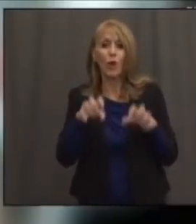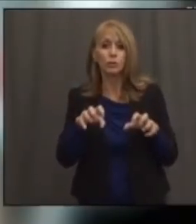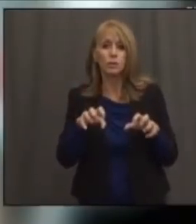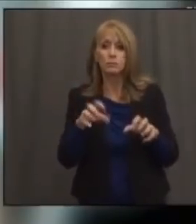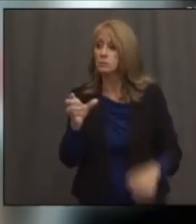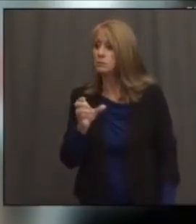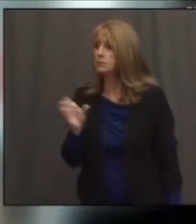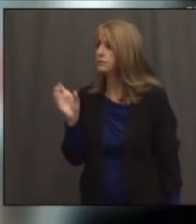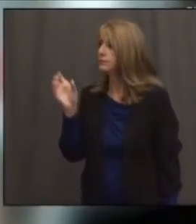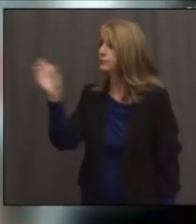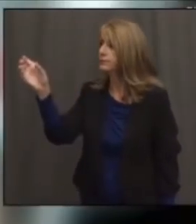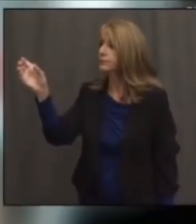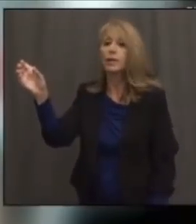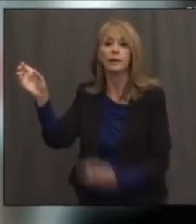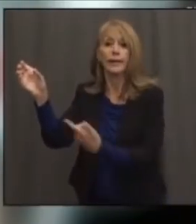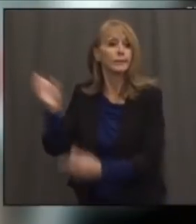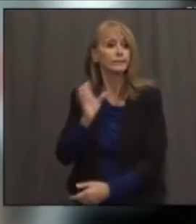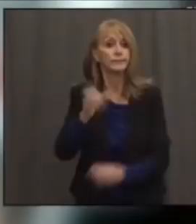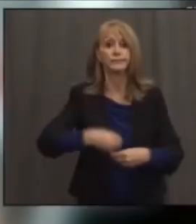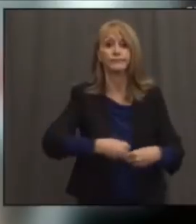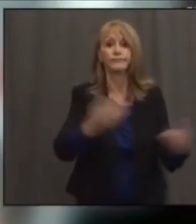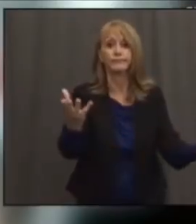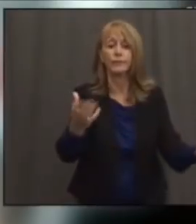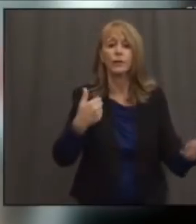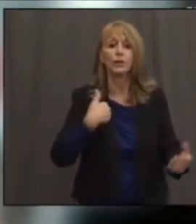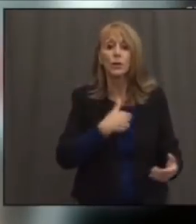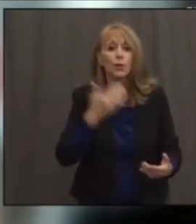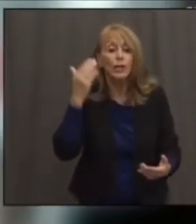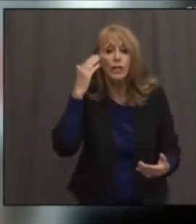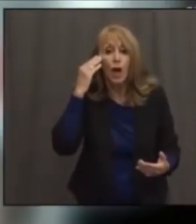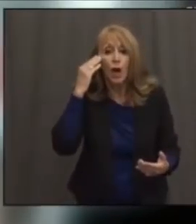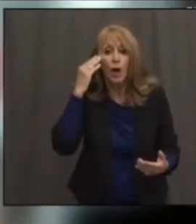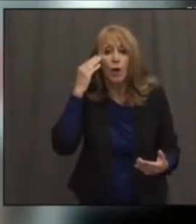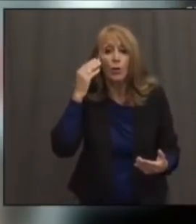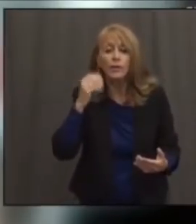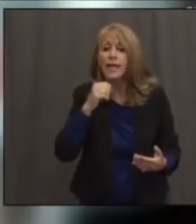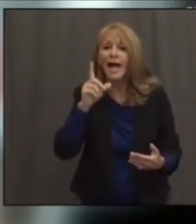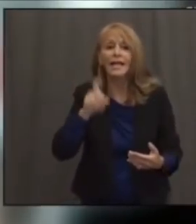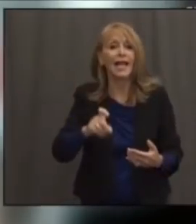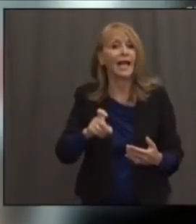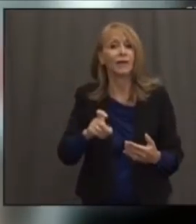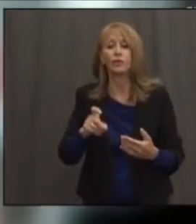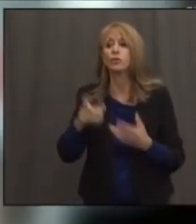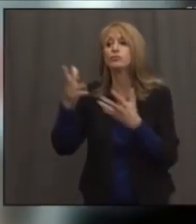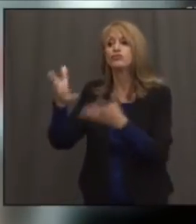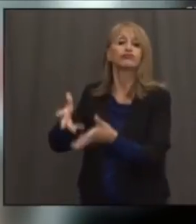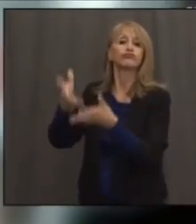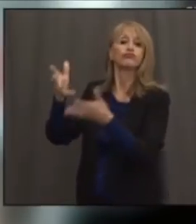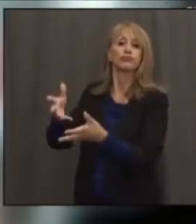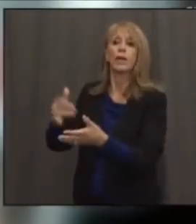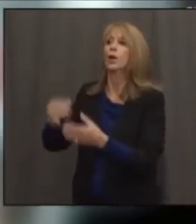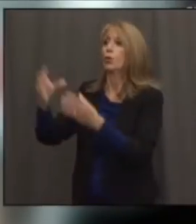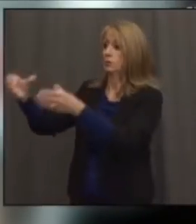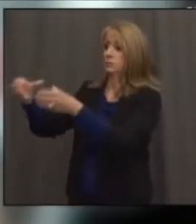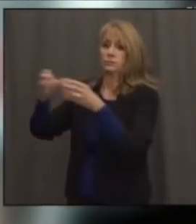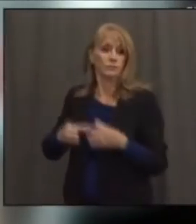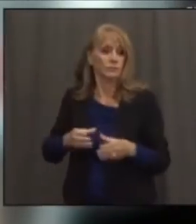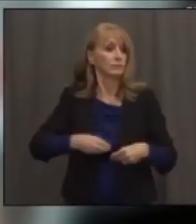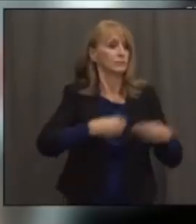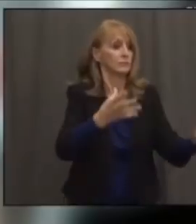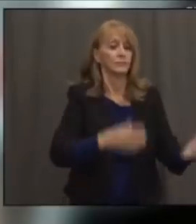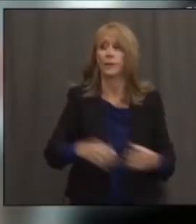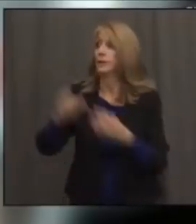put it into the market, distributed it, knowing that it wasn't going to have to sit at all. It was going to go to mass vaccination sites. We were going to distribute it in